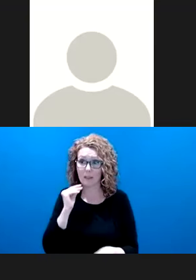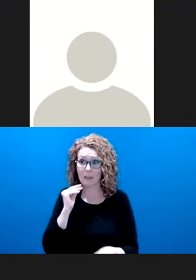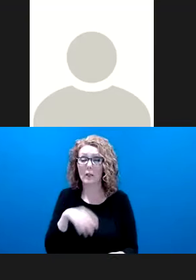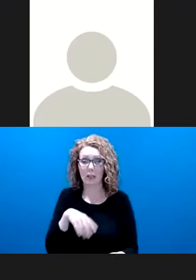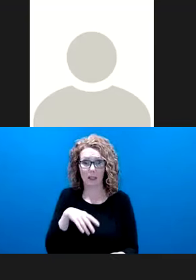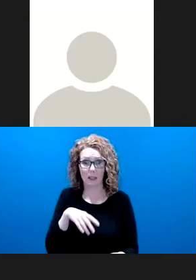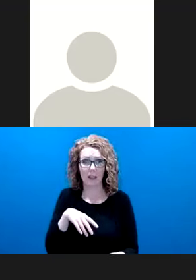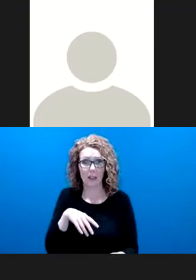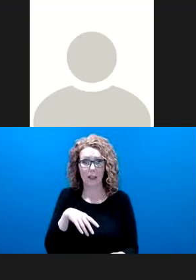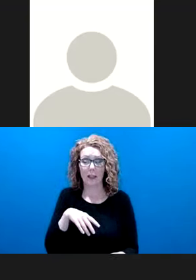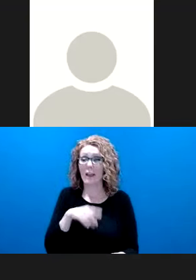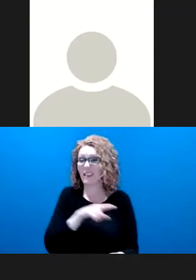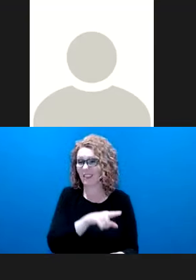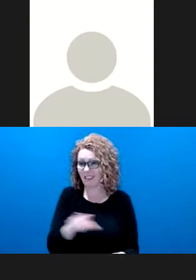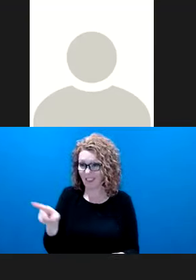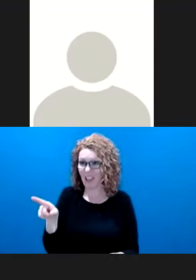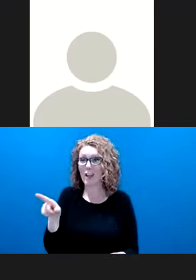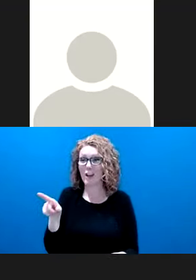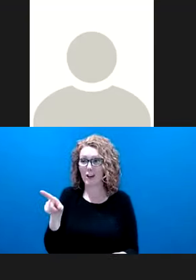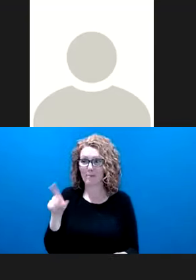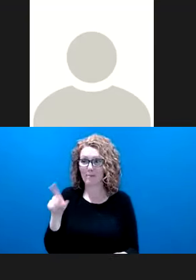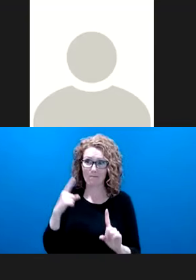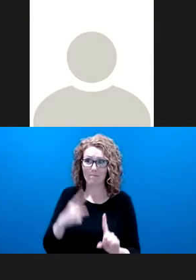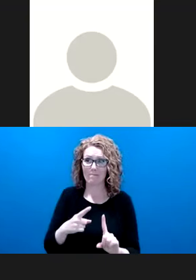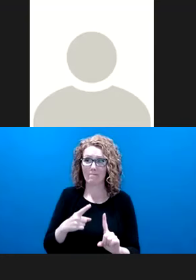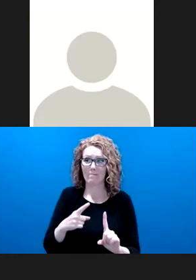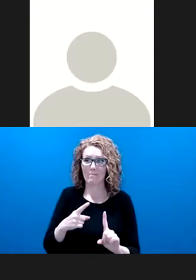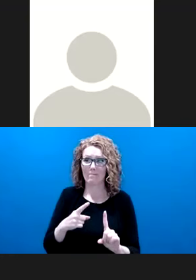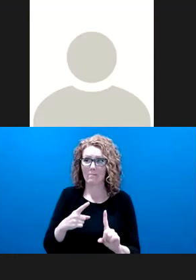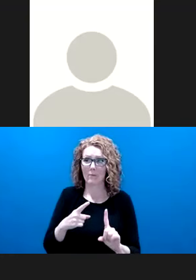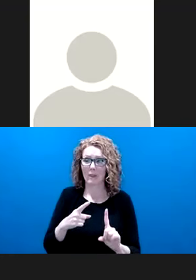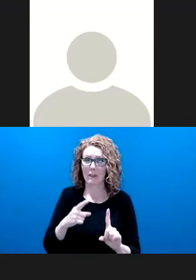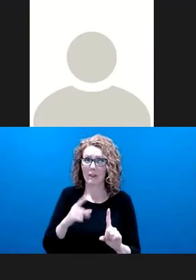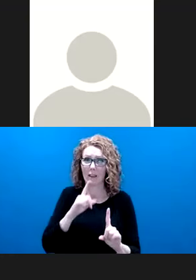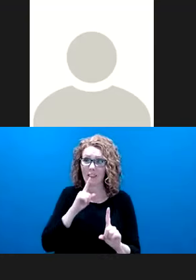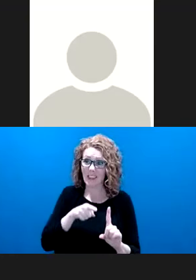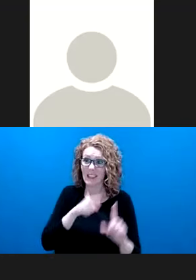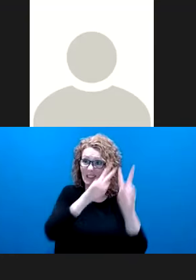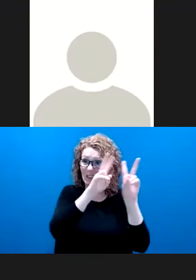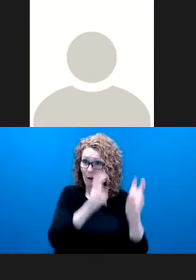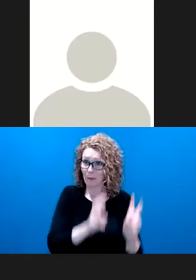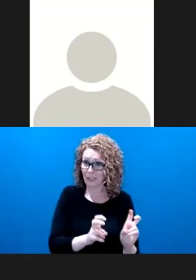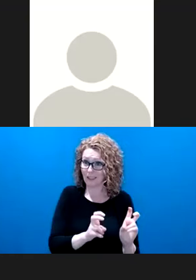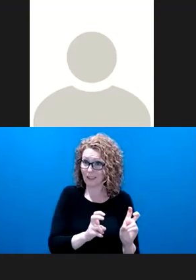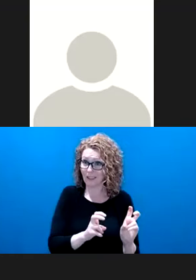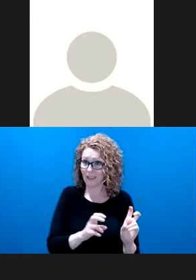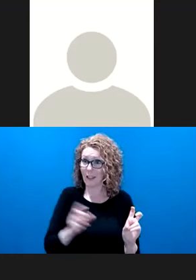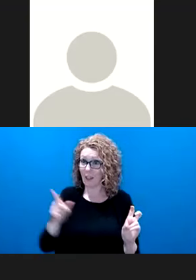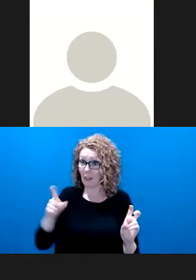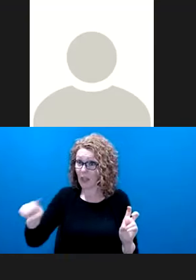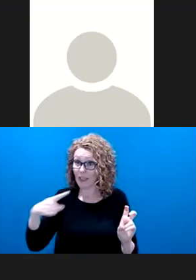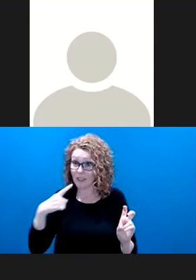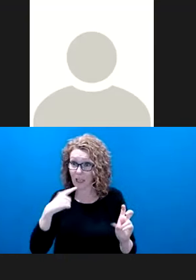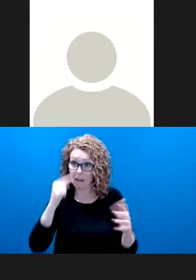these core topics and say, hey, it's not happening. And as a result, I'm experiencing these